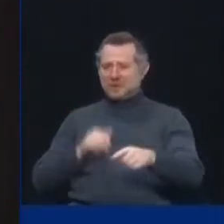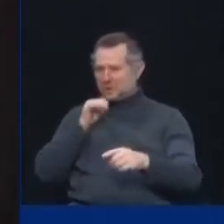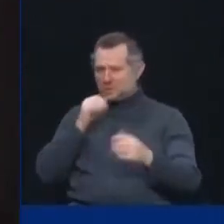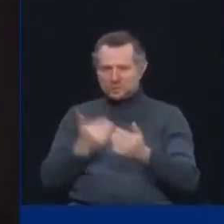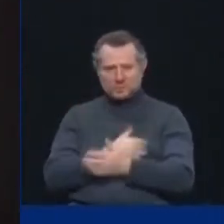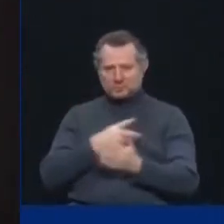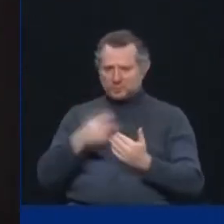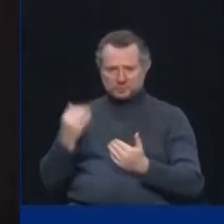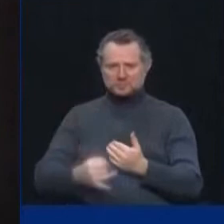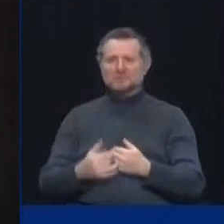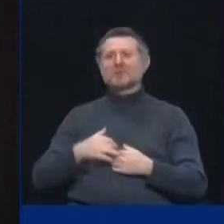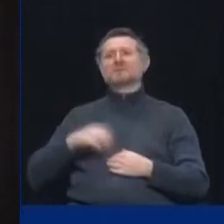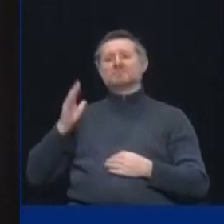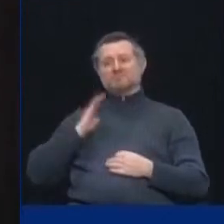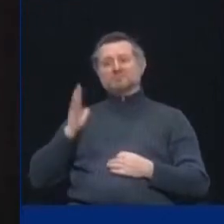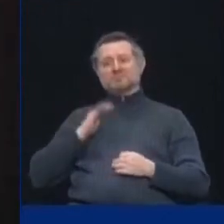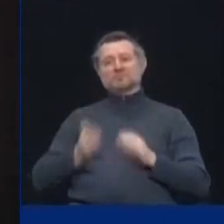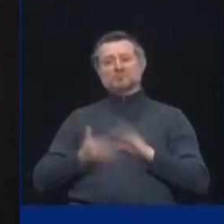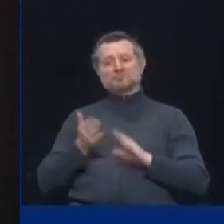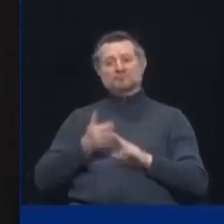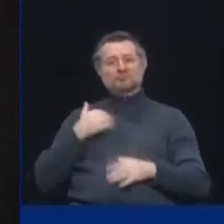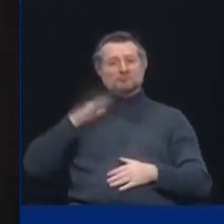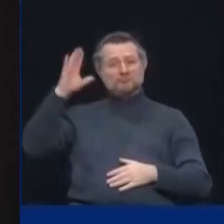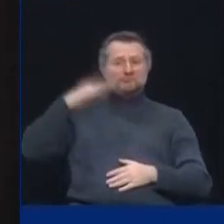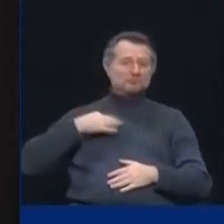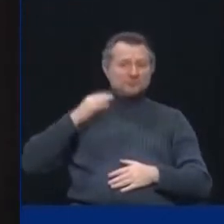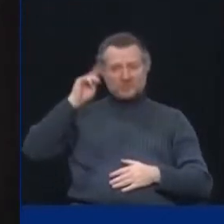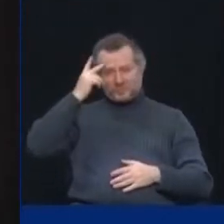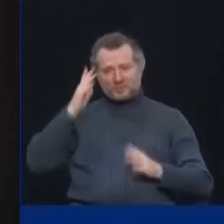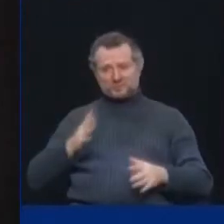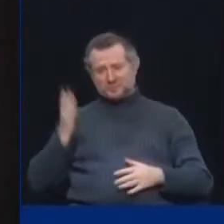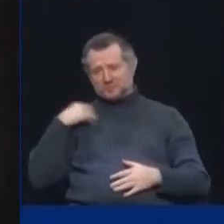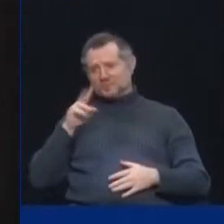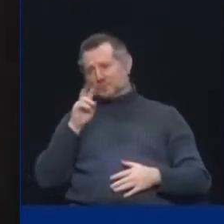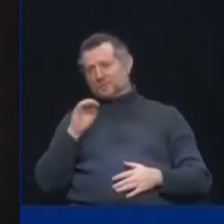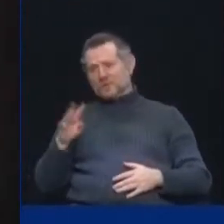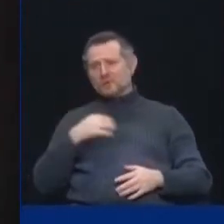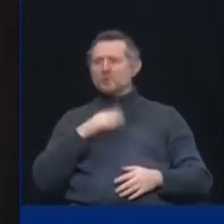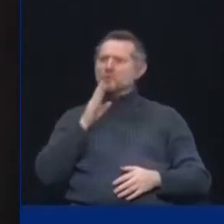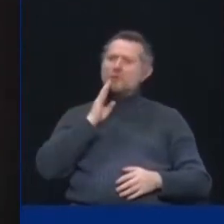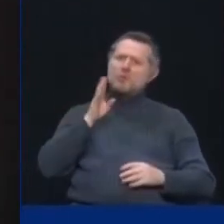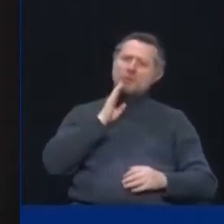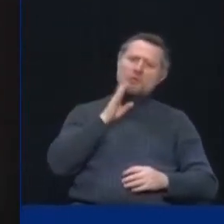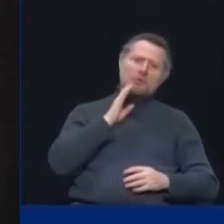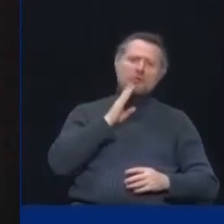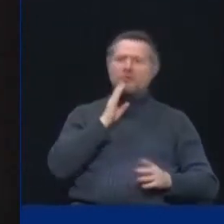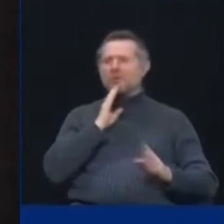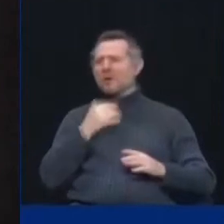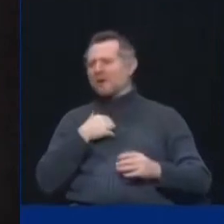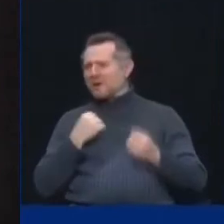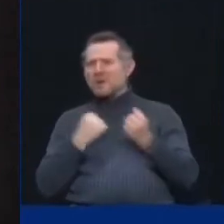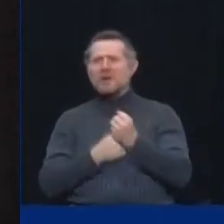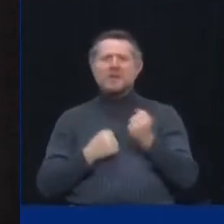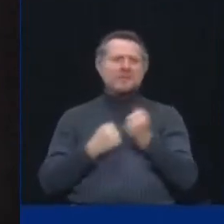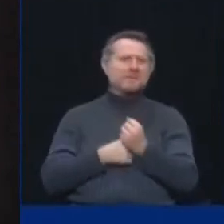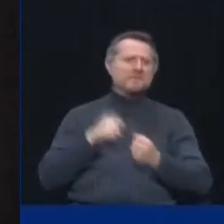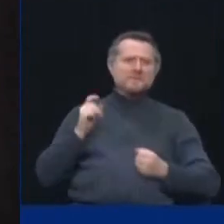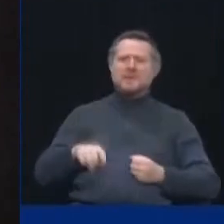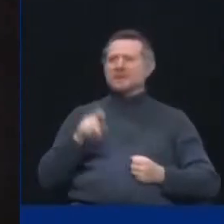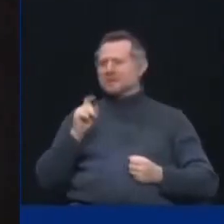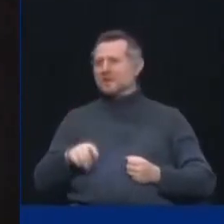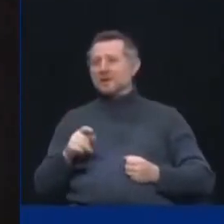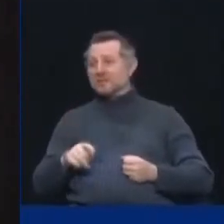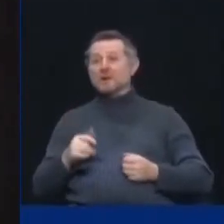for election, 2004, this was something we talked about, and I advocated for. It took